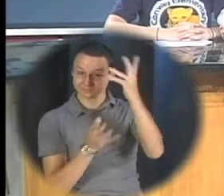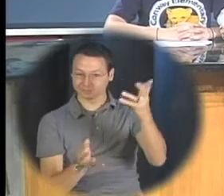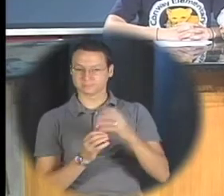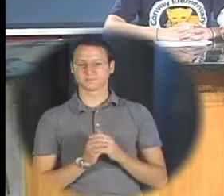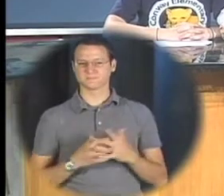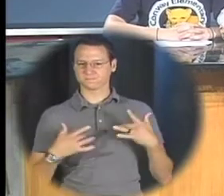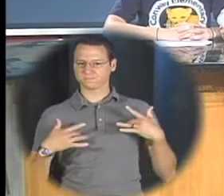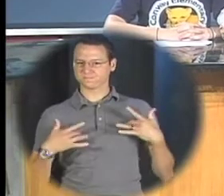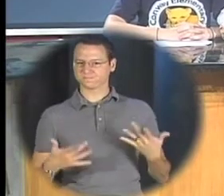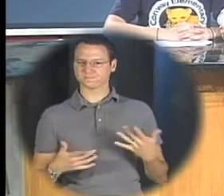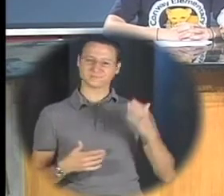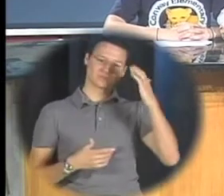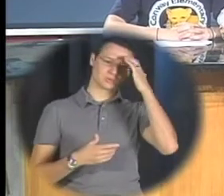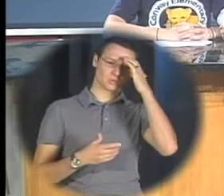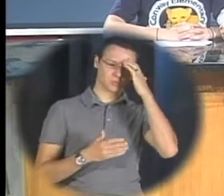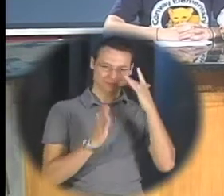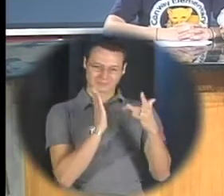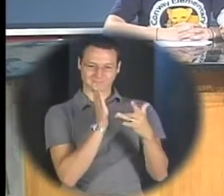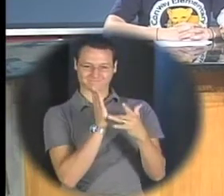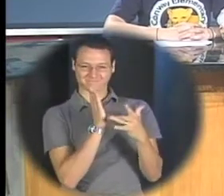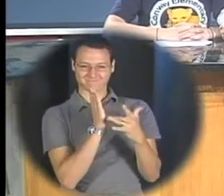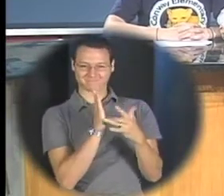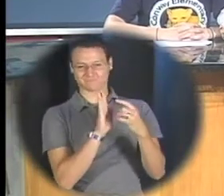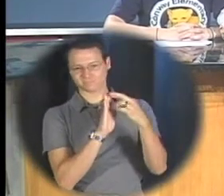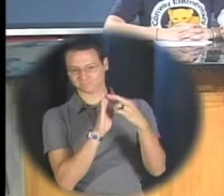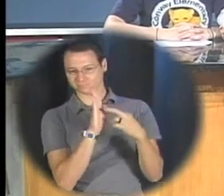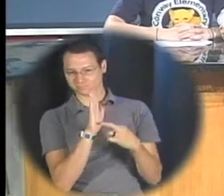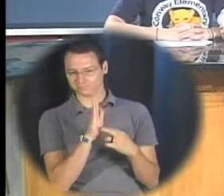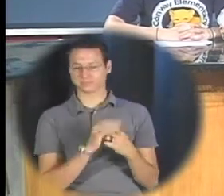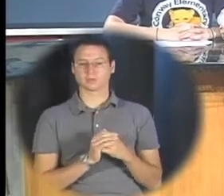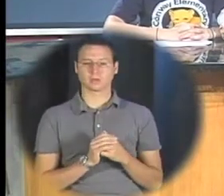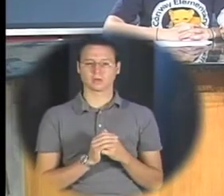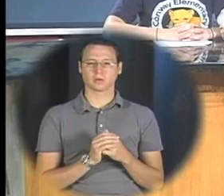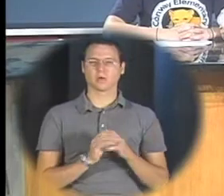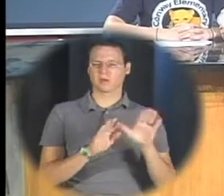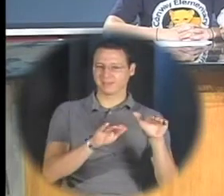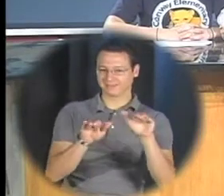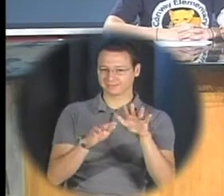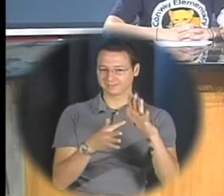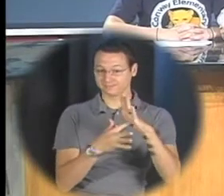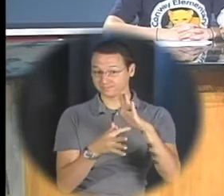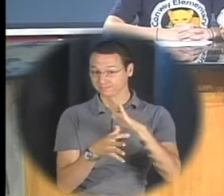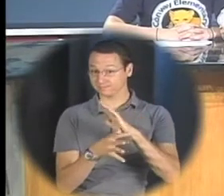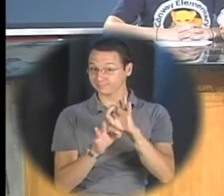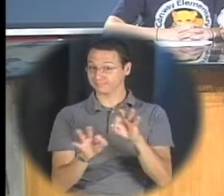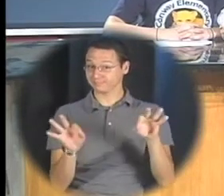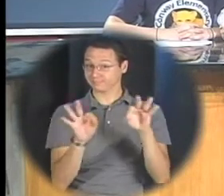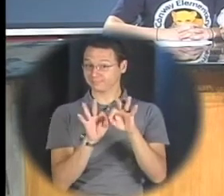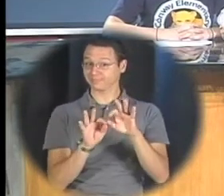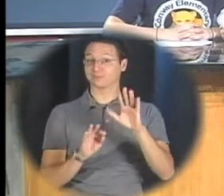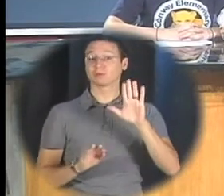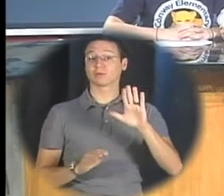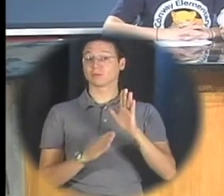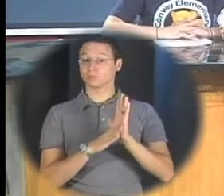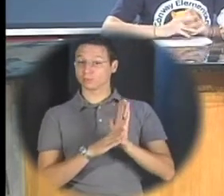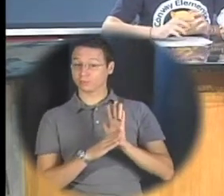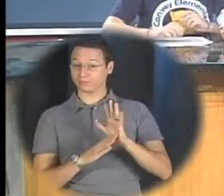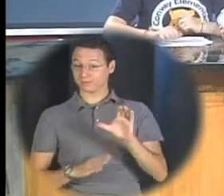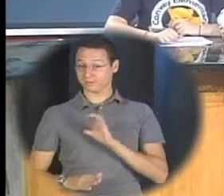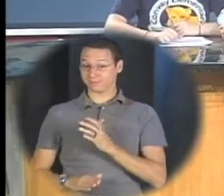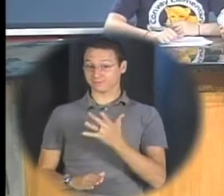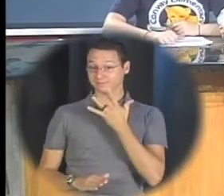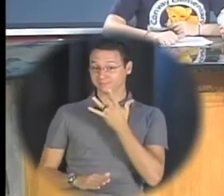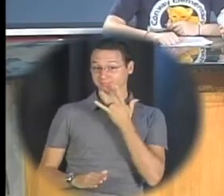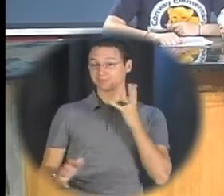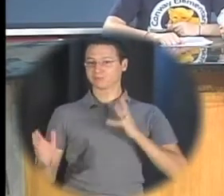remind us of the electronic policy. And juniors and seniors, remember to dress up like your favorite movie character tomorrow to get